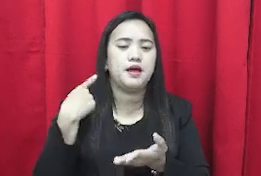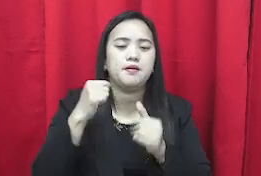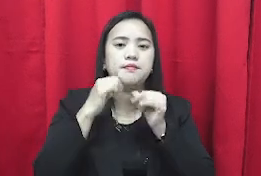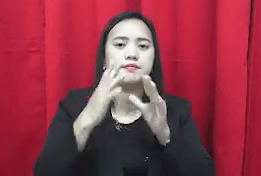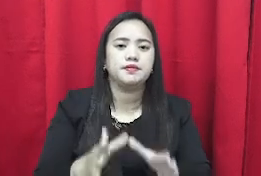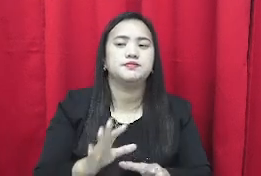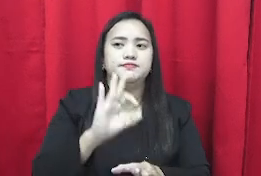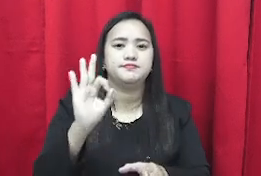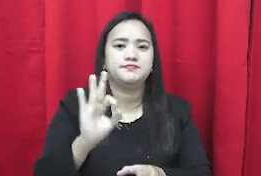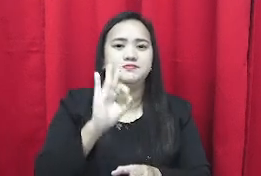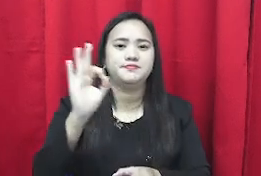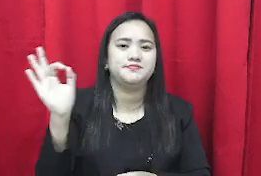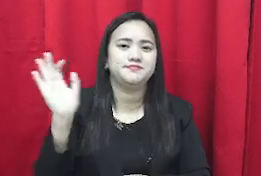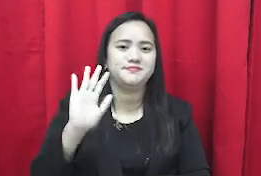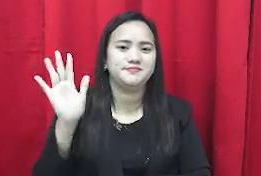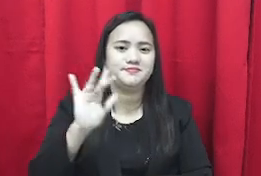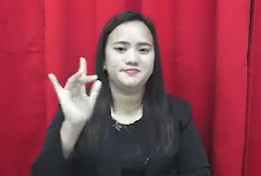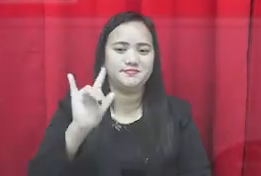Friday afternoon